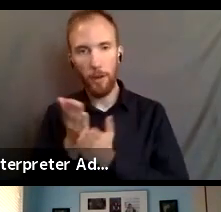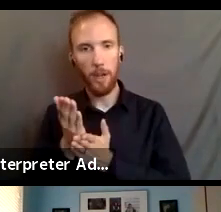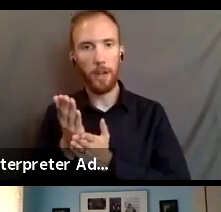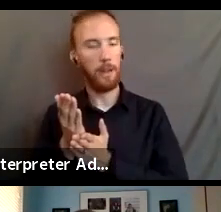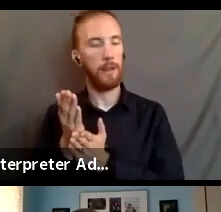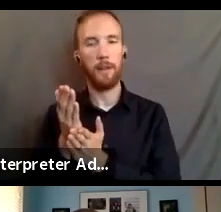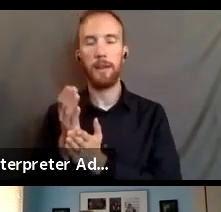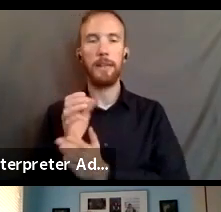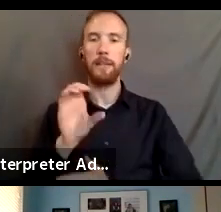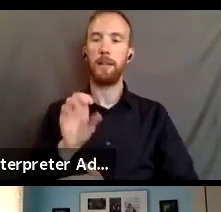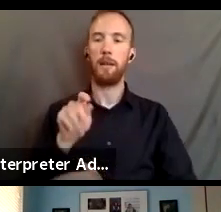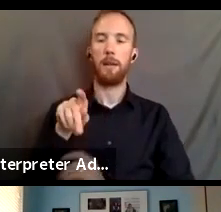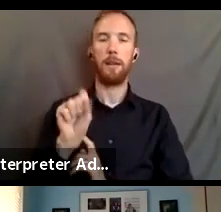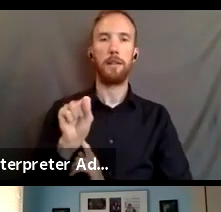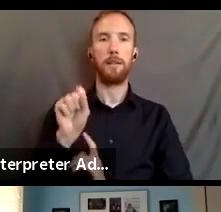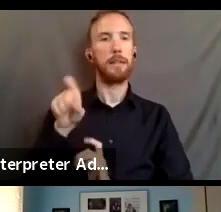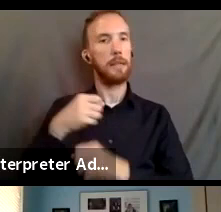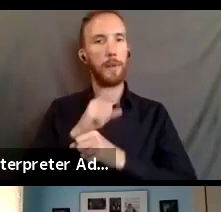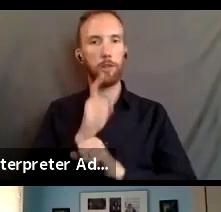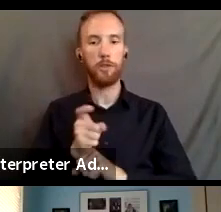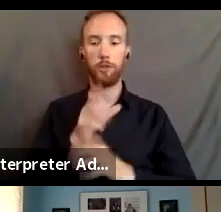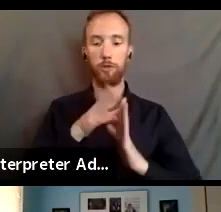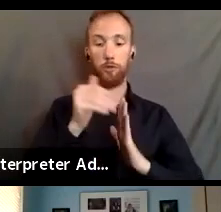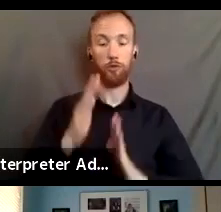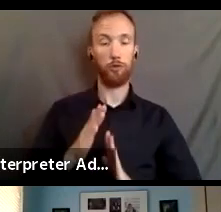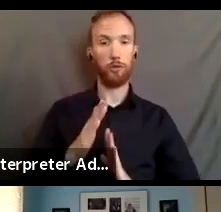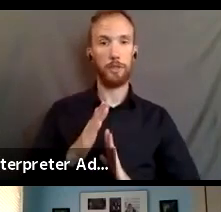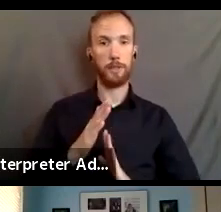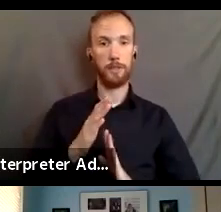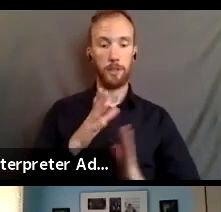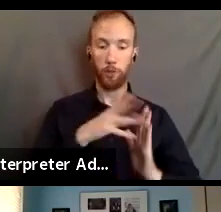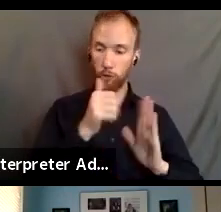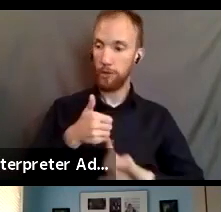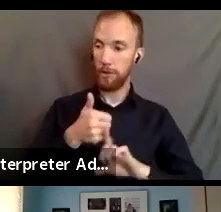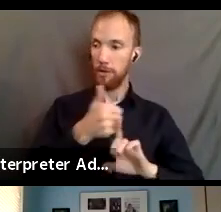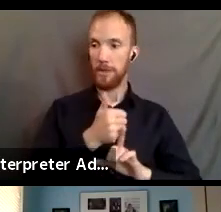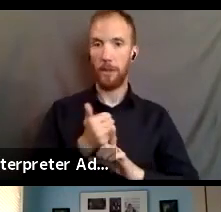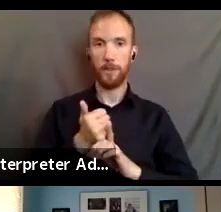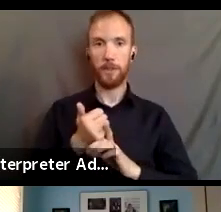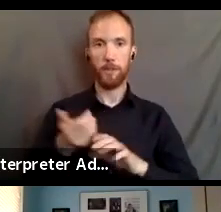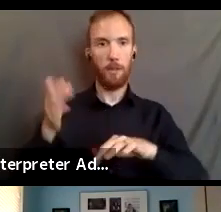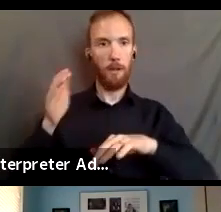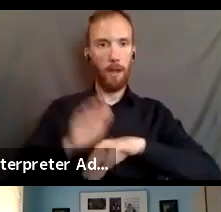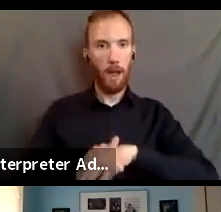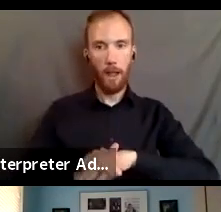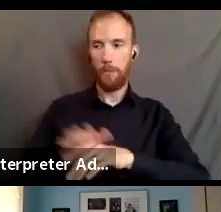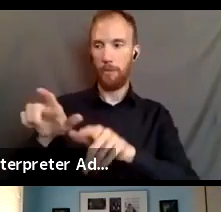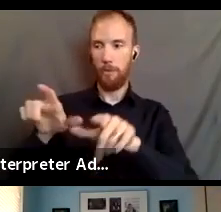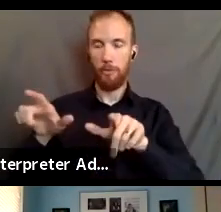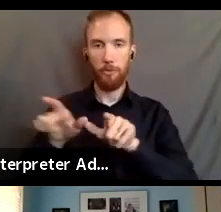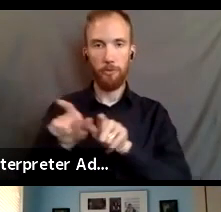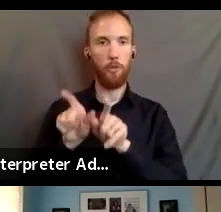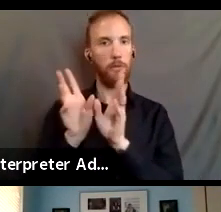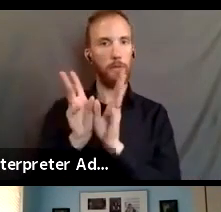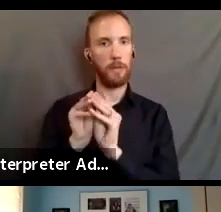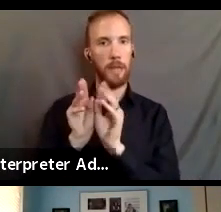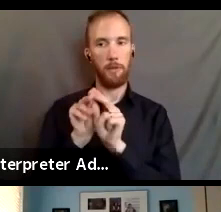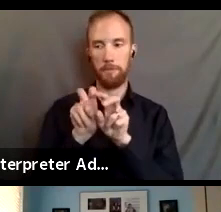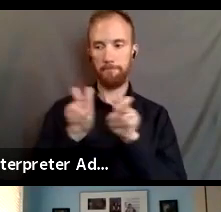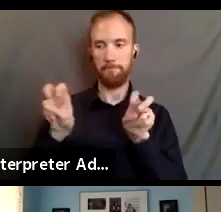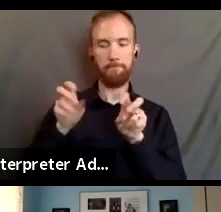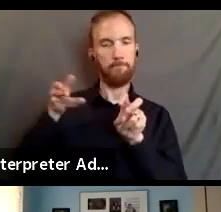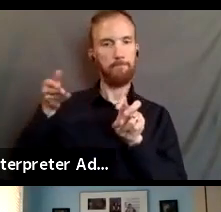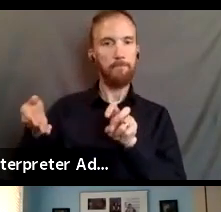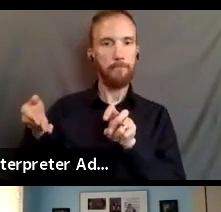to make sure that student voice is on those local school councils who are making that decision it is